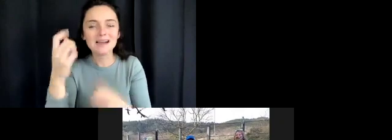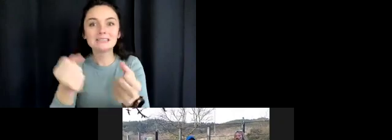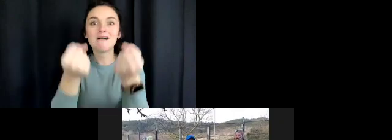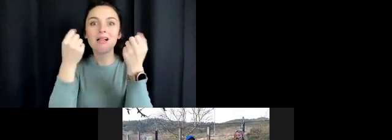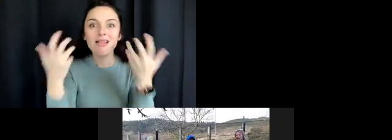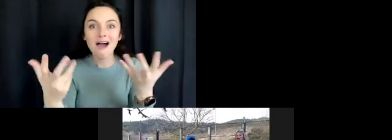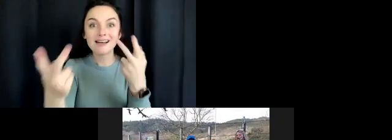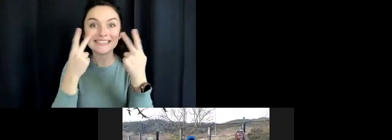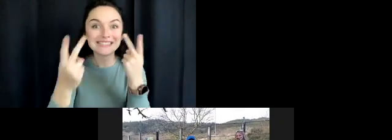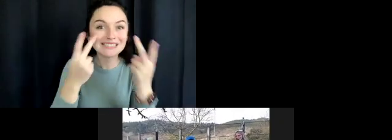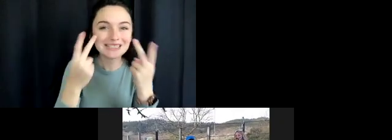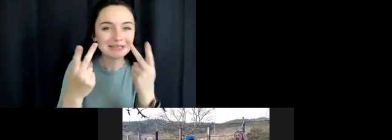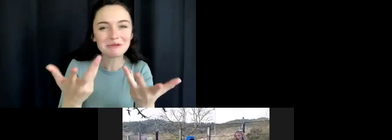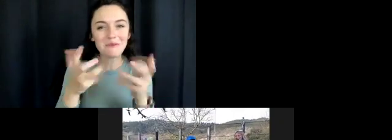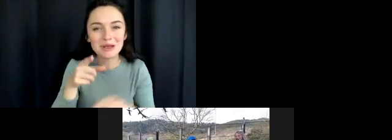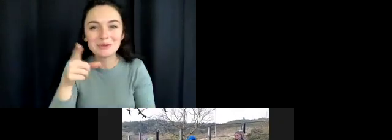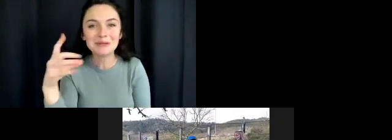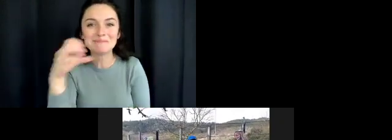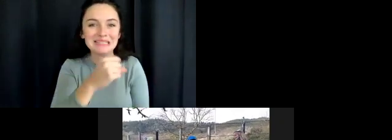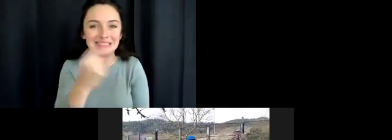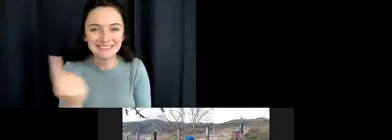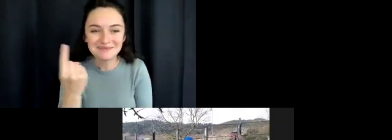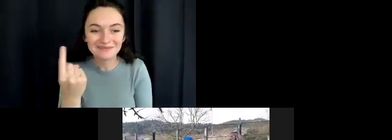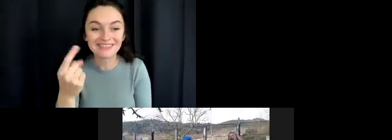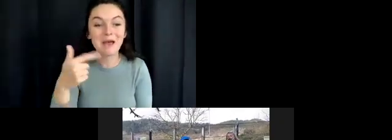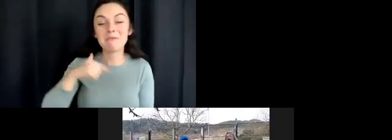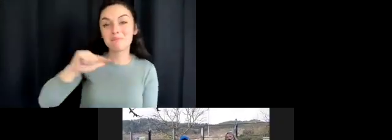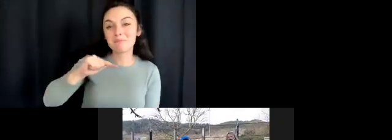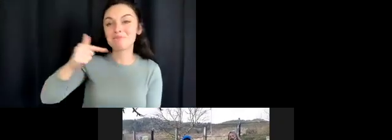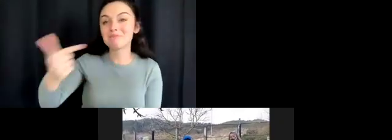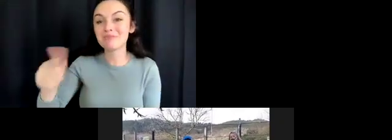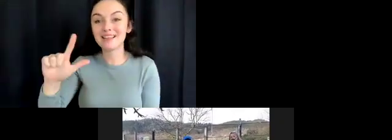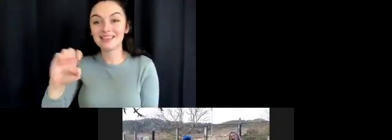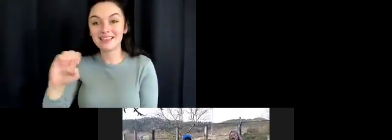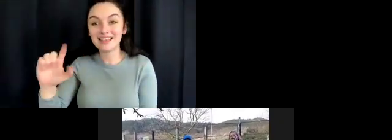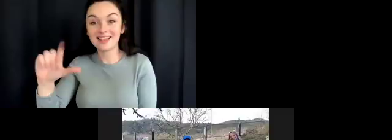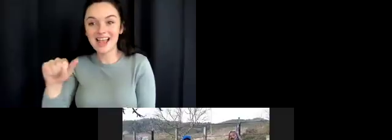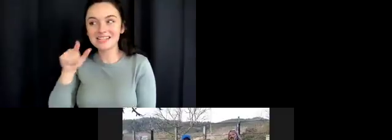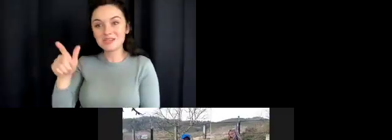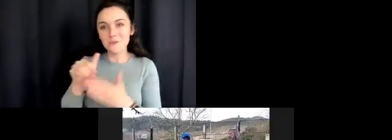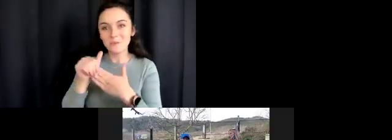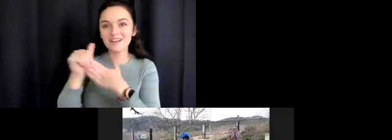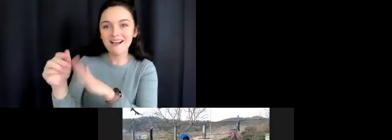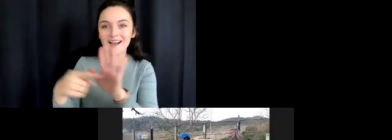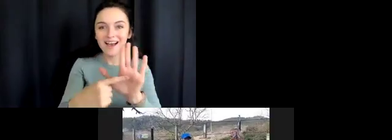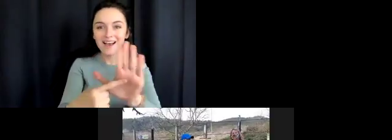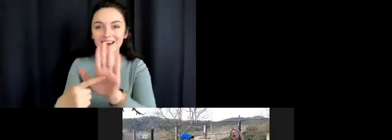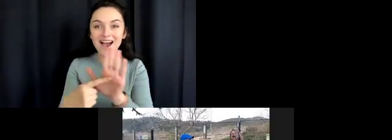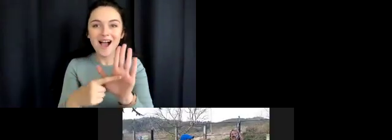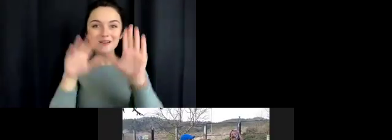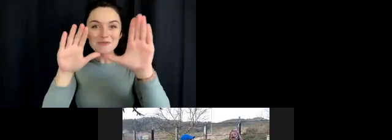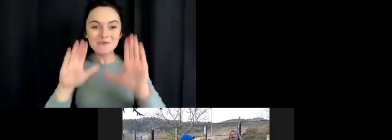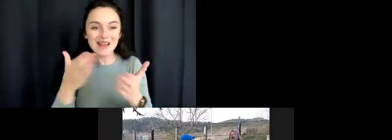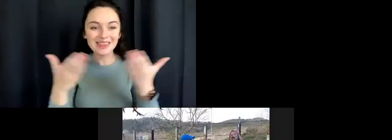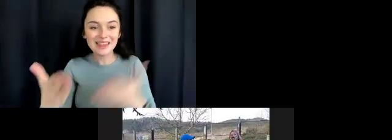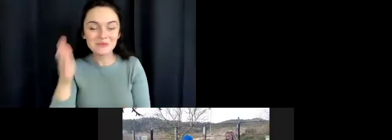So we'll get started right away. I'm going to pass it over to Miss Leela and she's going to guide us and show us all the great things we're going to